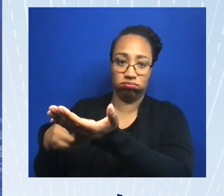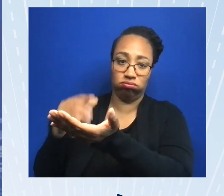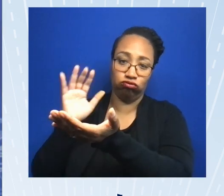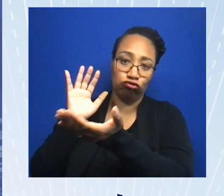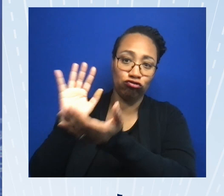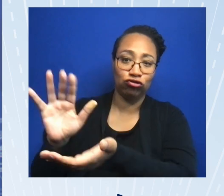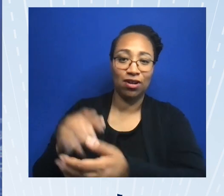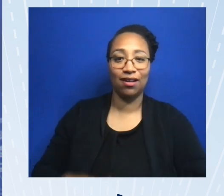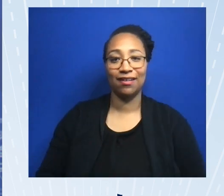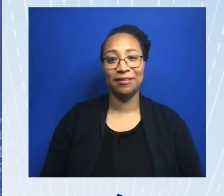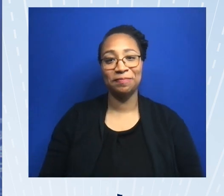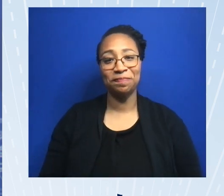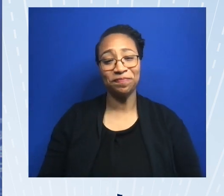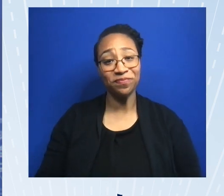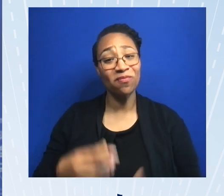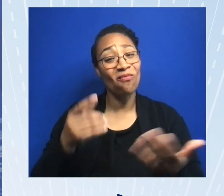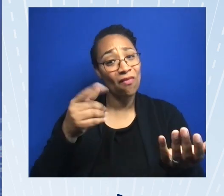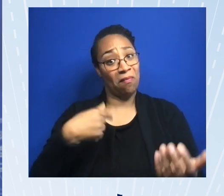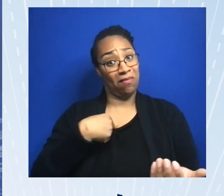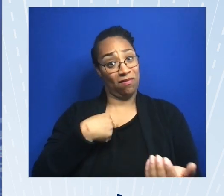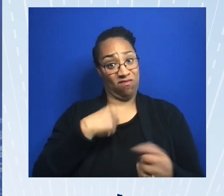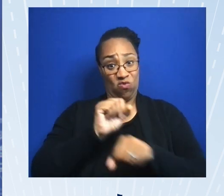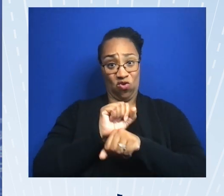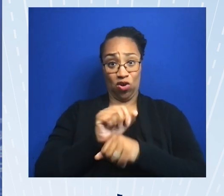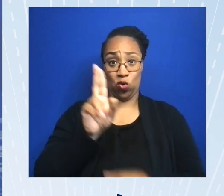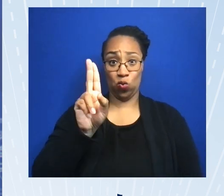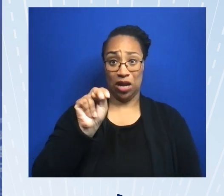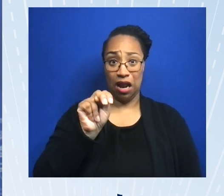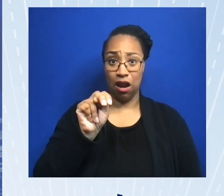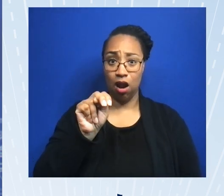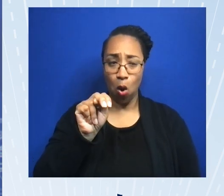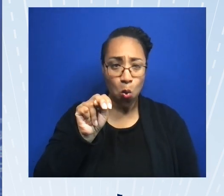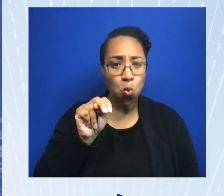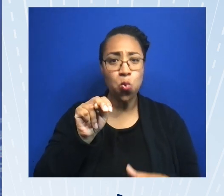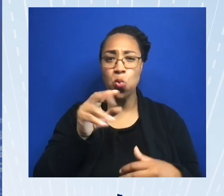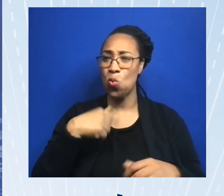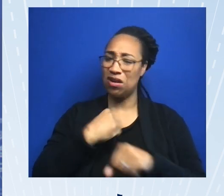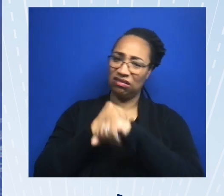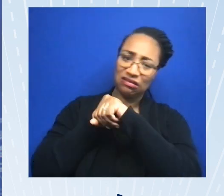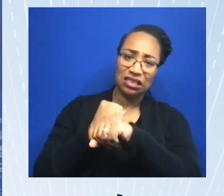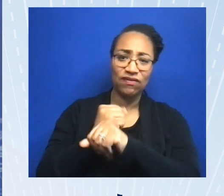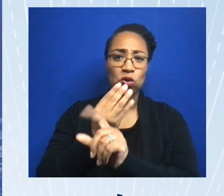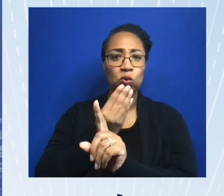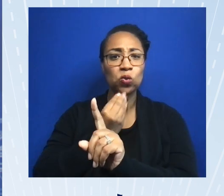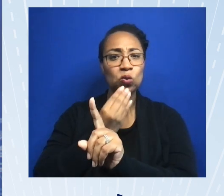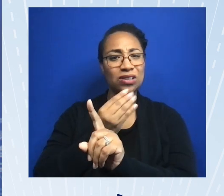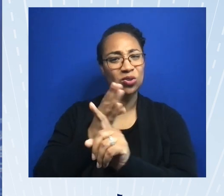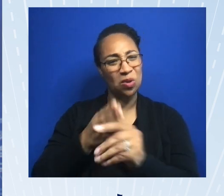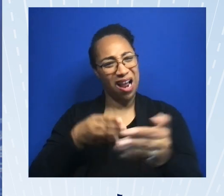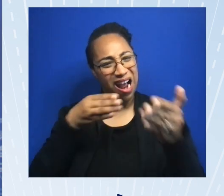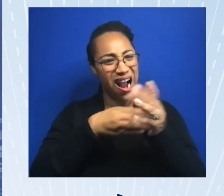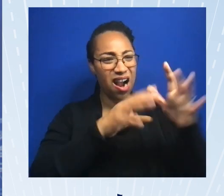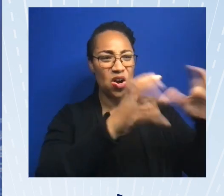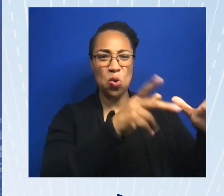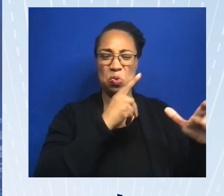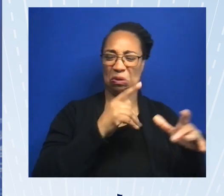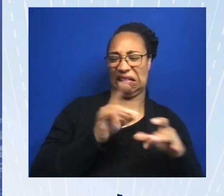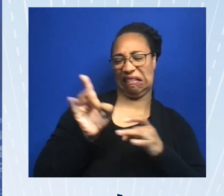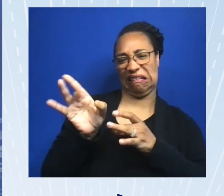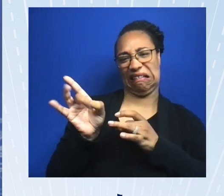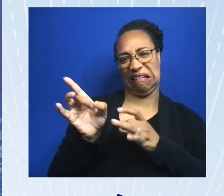Israel against unfair attacks on its legitimacy and security. I embraced this role with